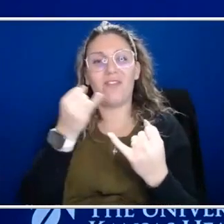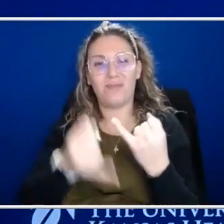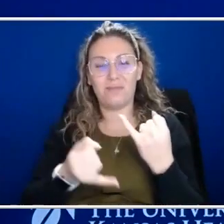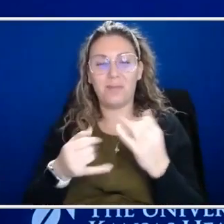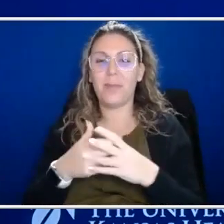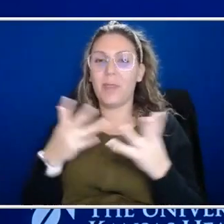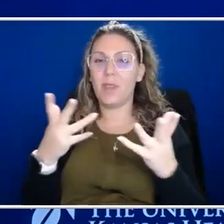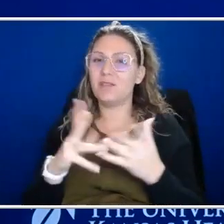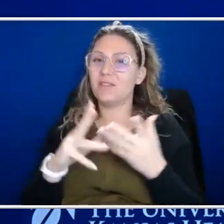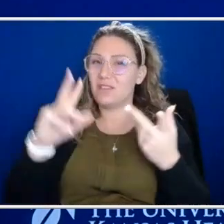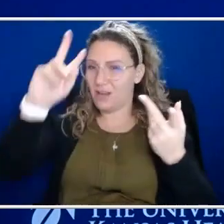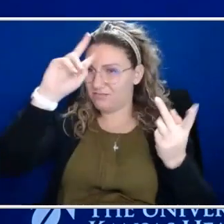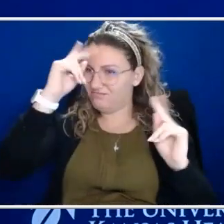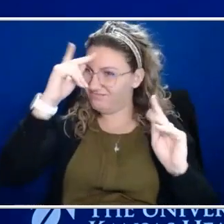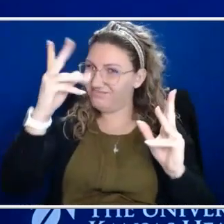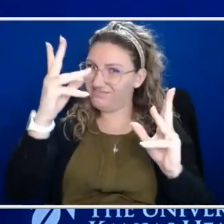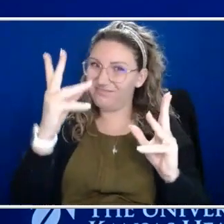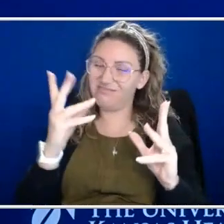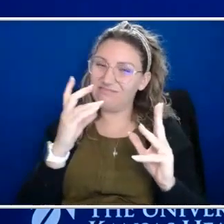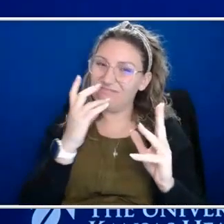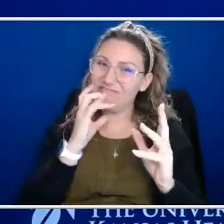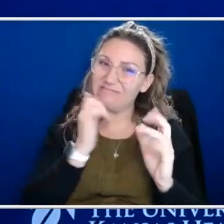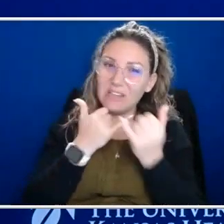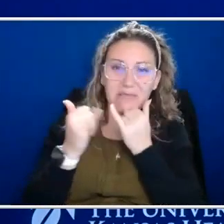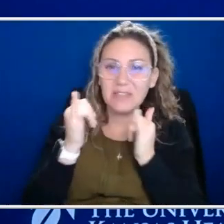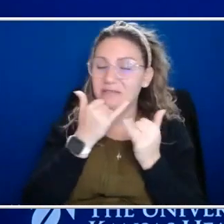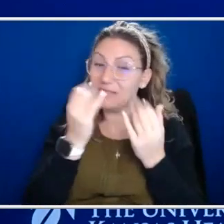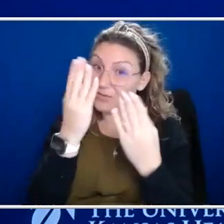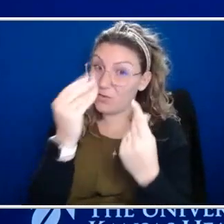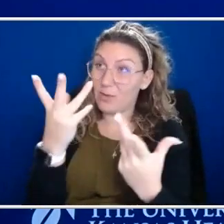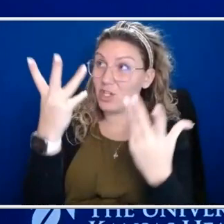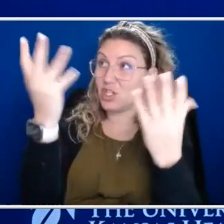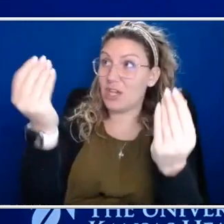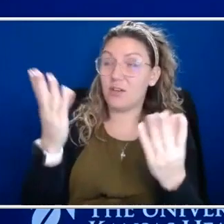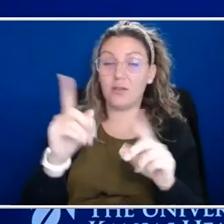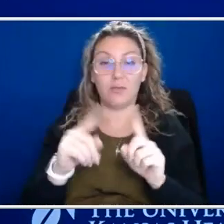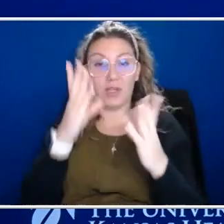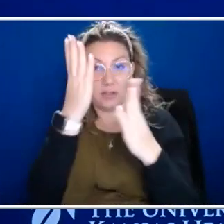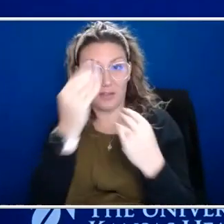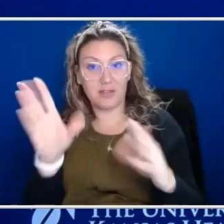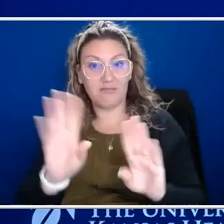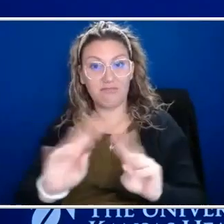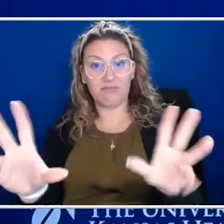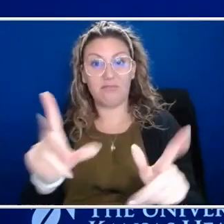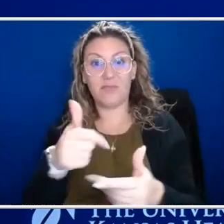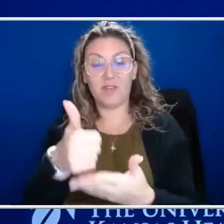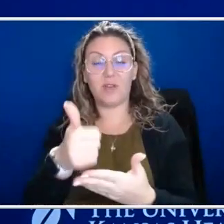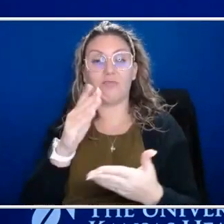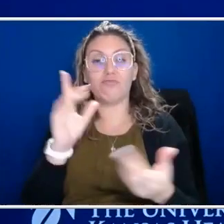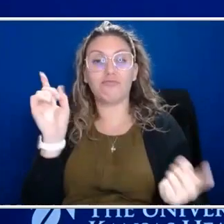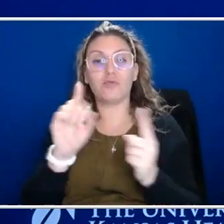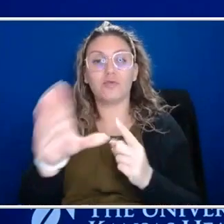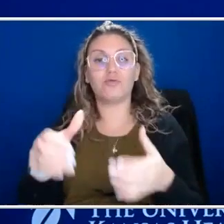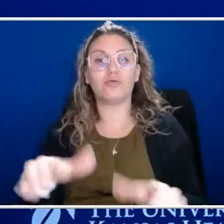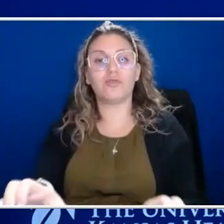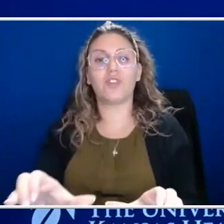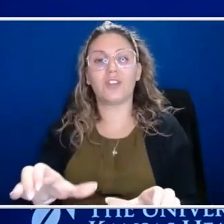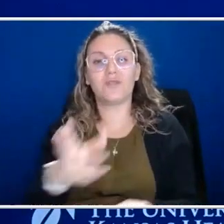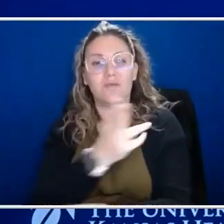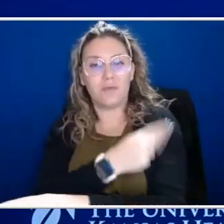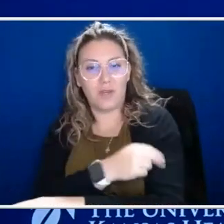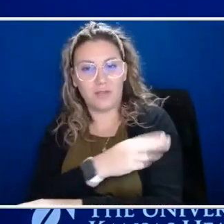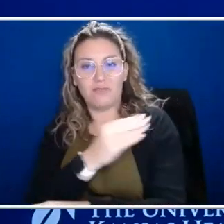there, but the data is quite clear. It does continue to help reduce your chance of hospitalization and